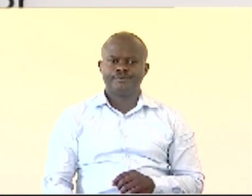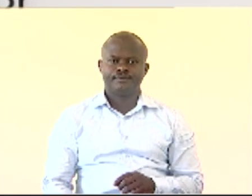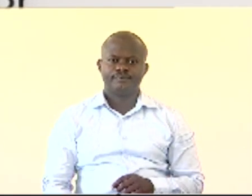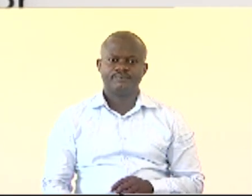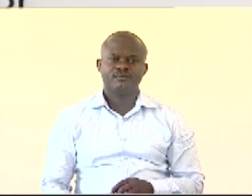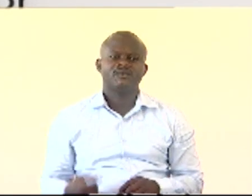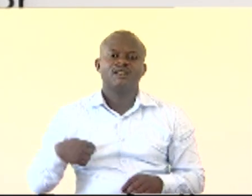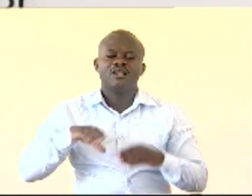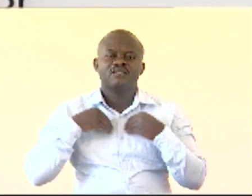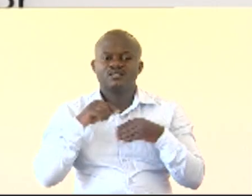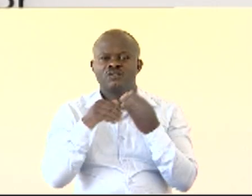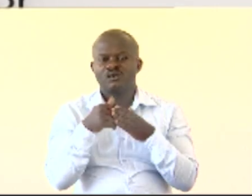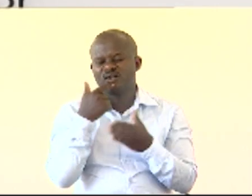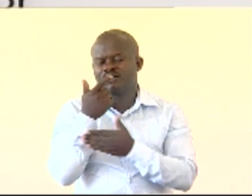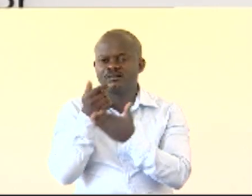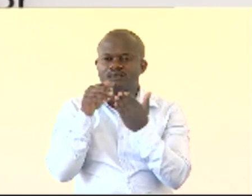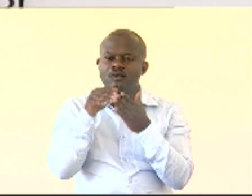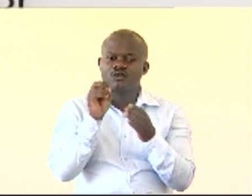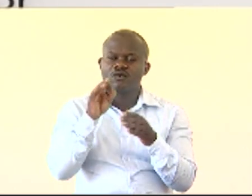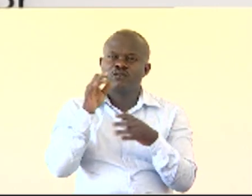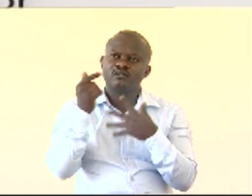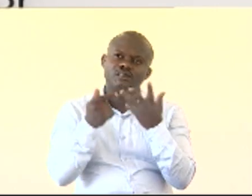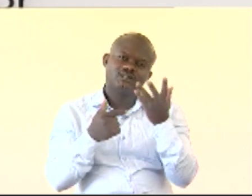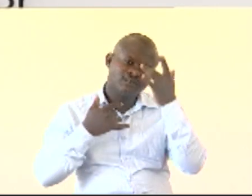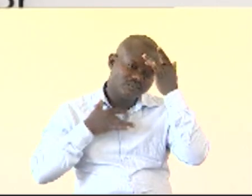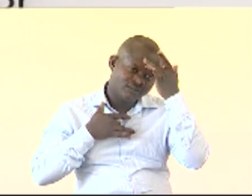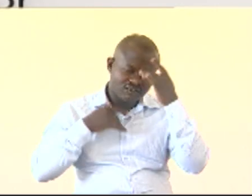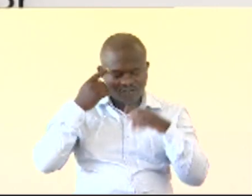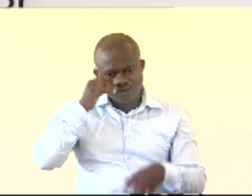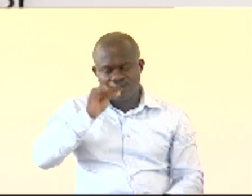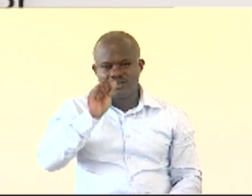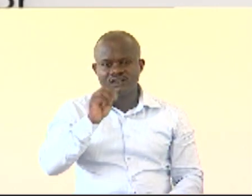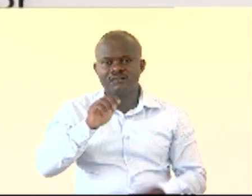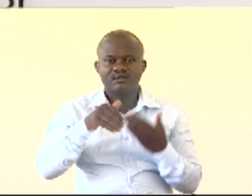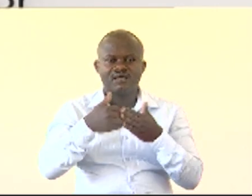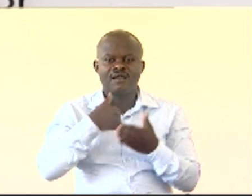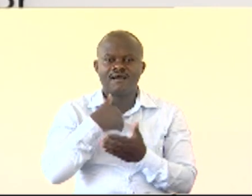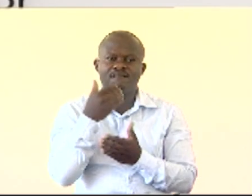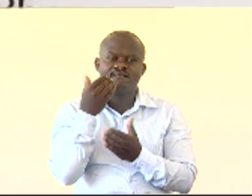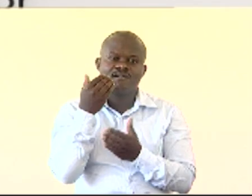Let's talk about most of these diseases or germs. They have a host.